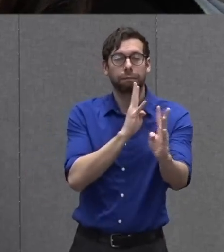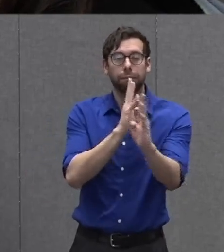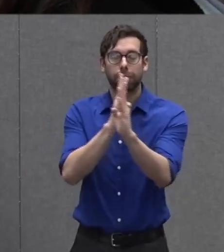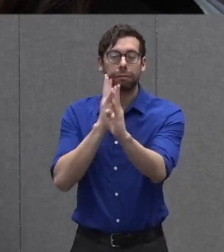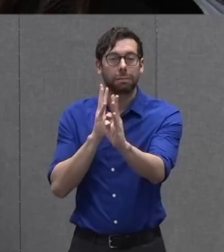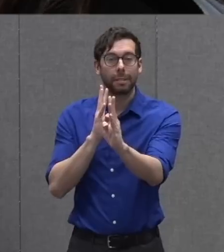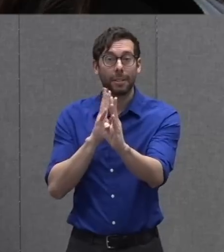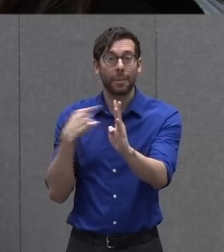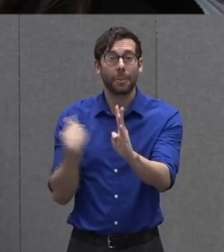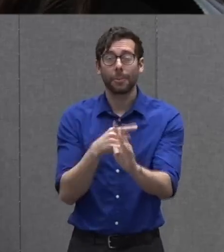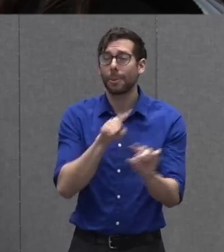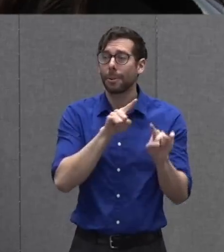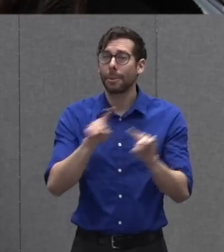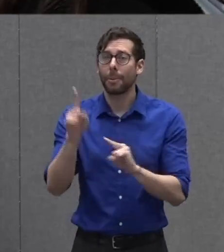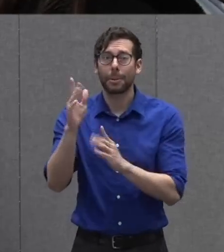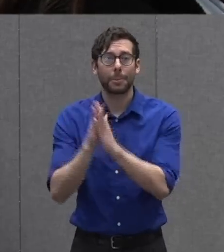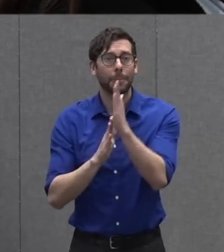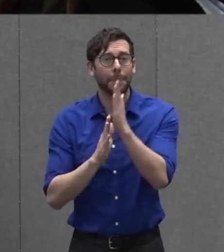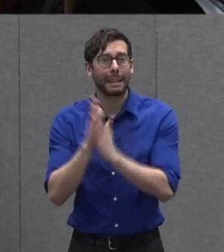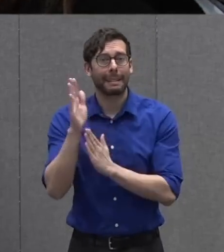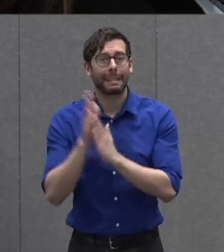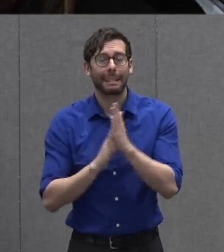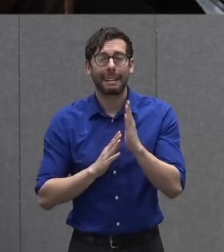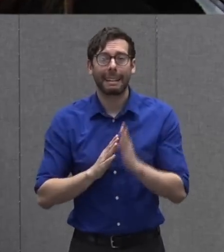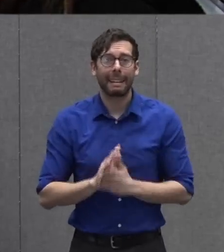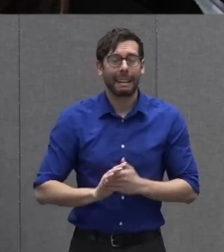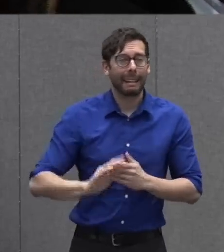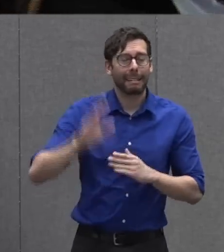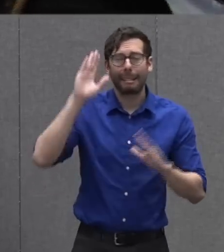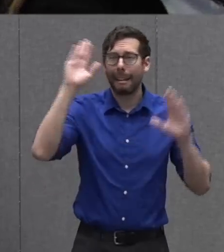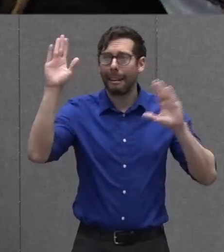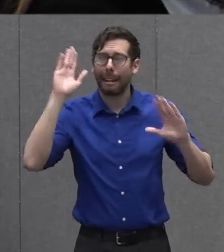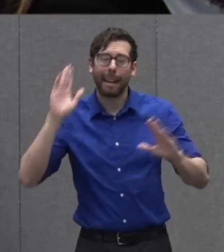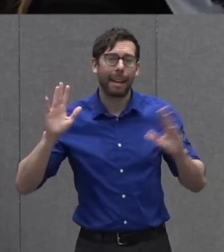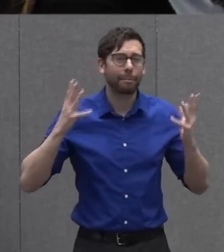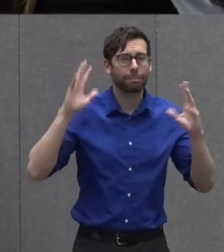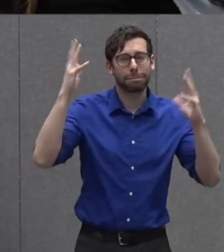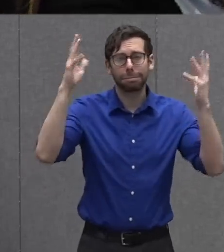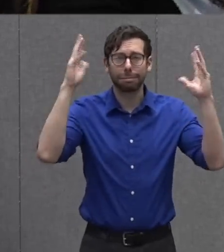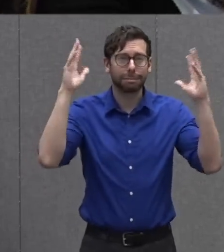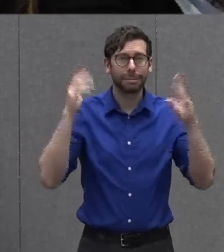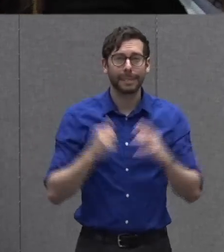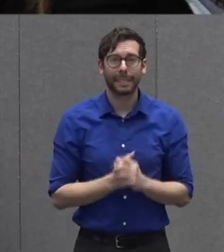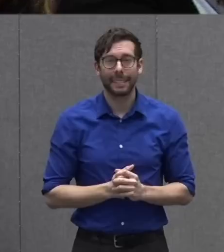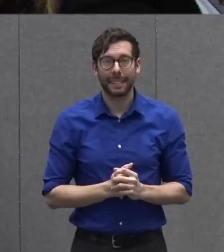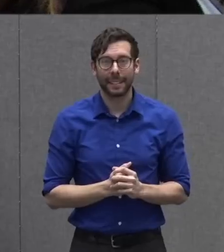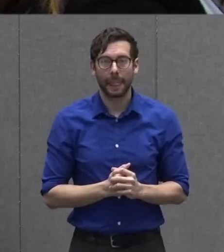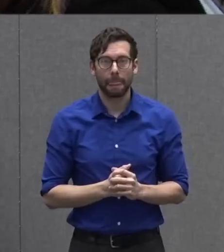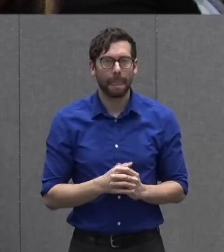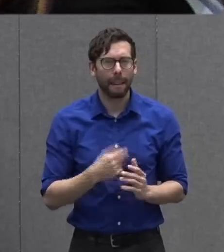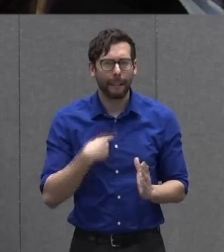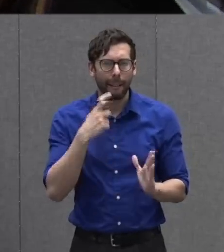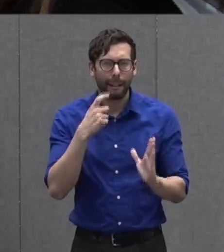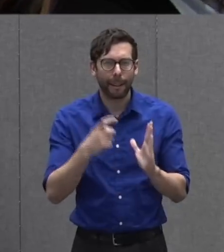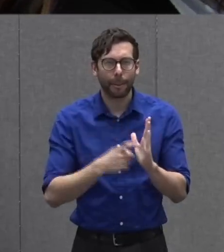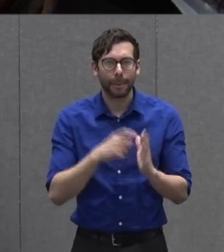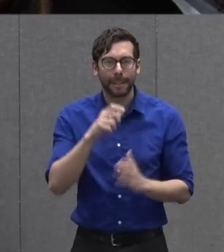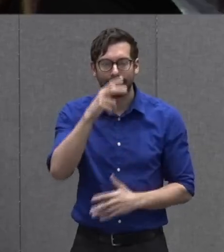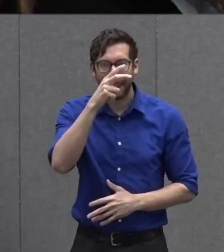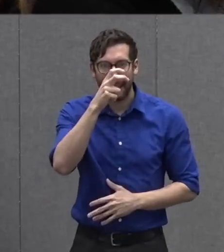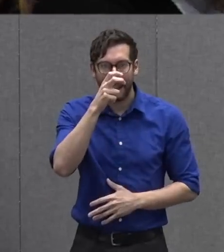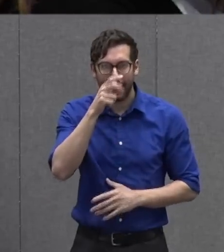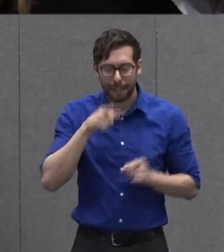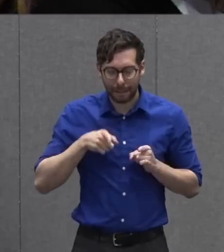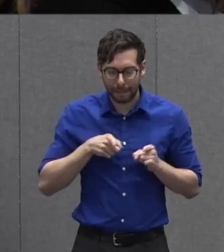a hi-dee-ho. I see the ants marching this direction toward the picnic,